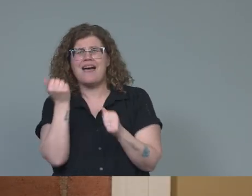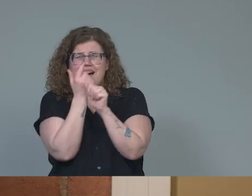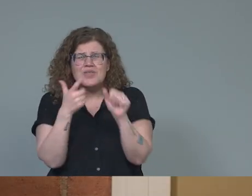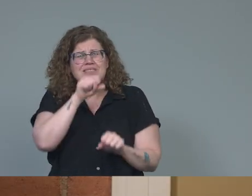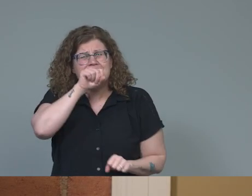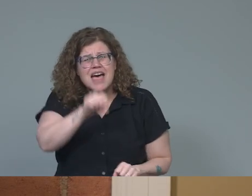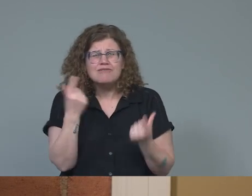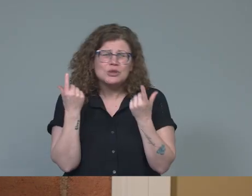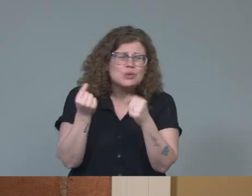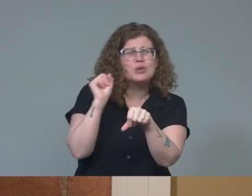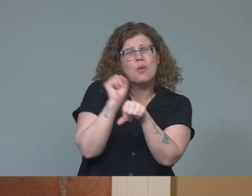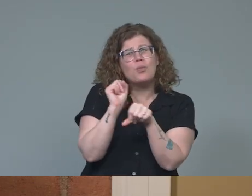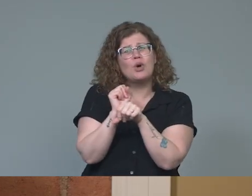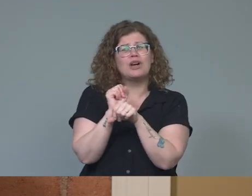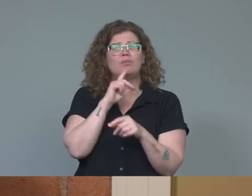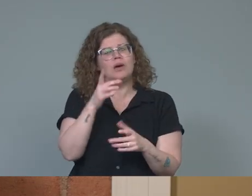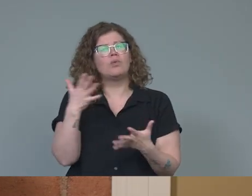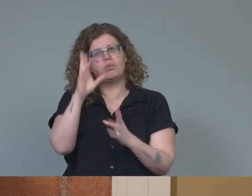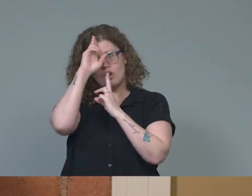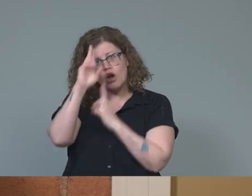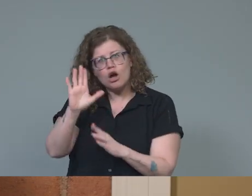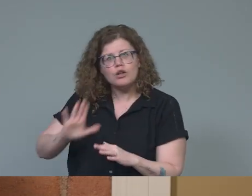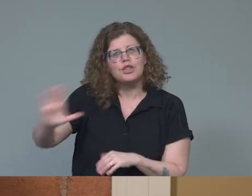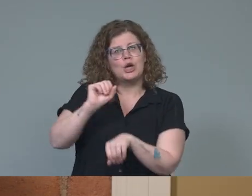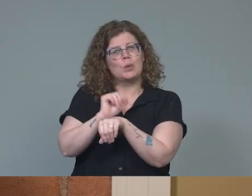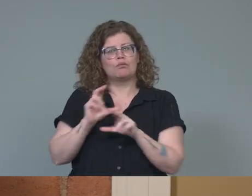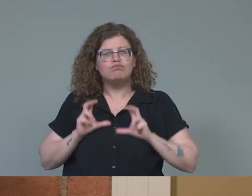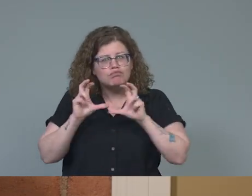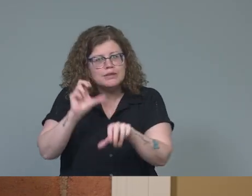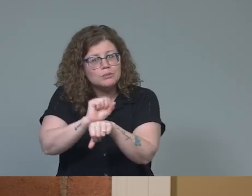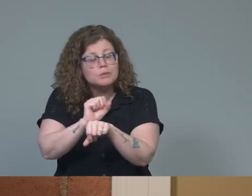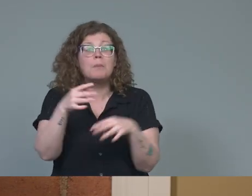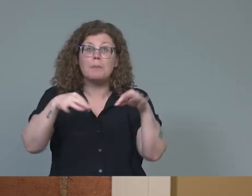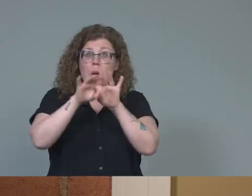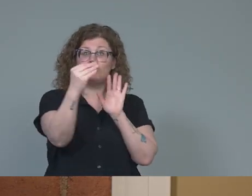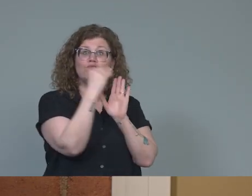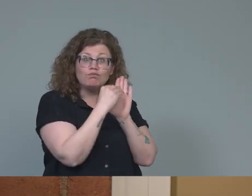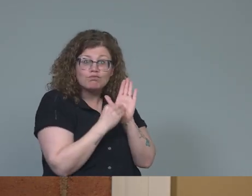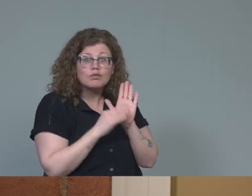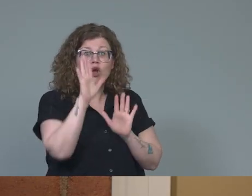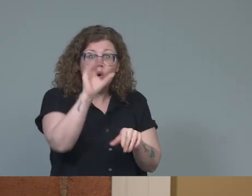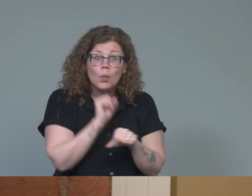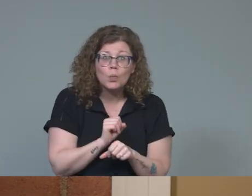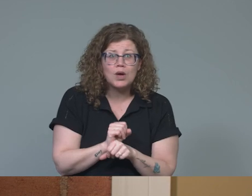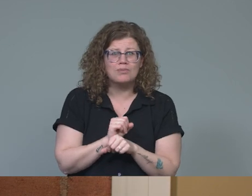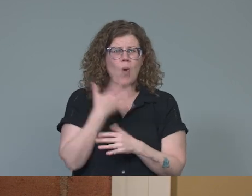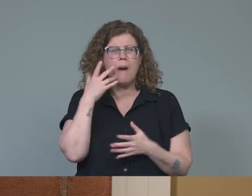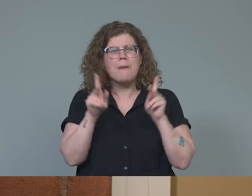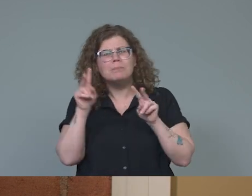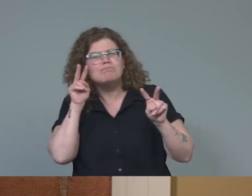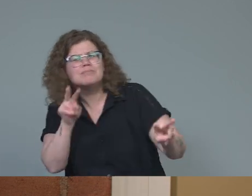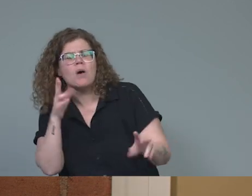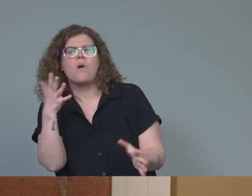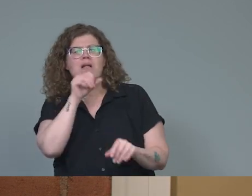Document your work. People love process and behind the scenes stuff, especially if there is community engagement involved. Make sure